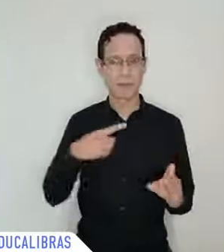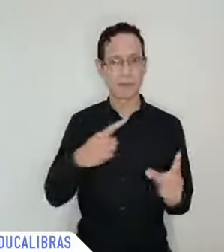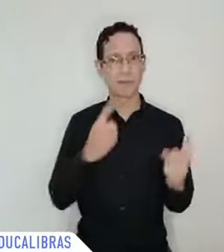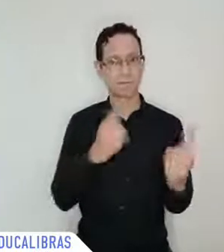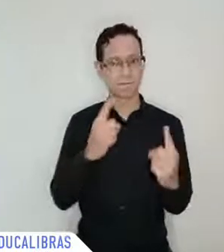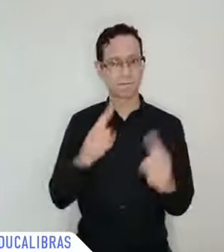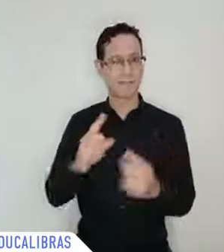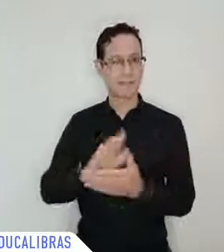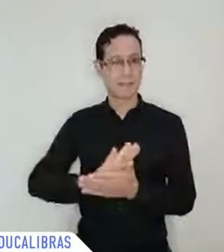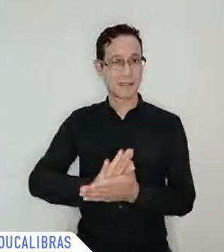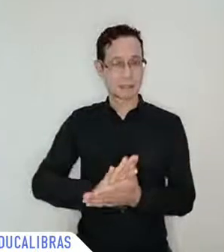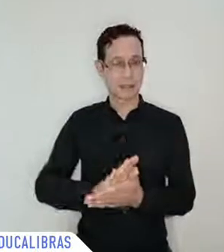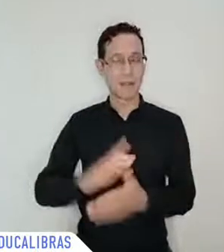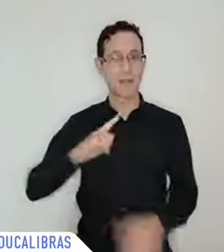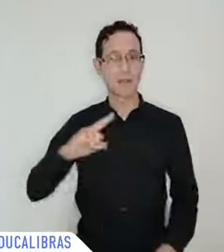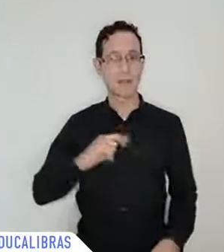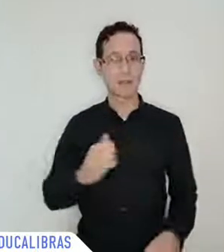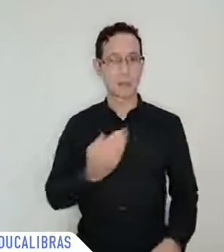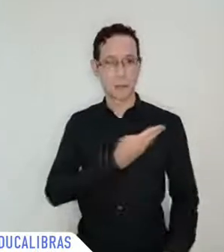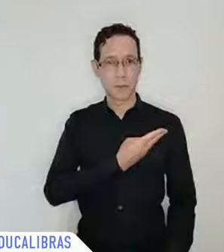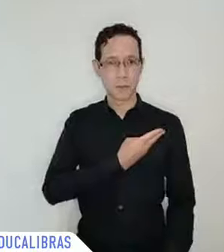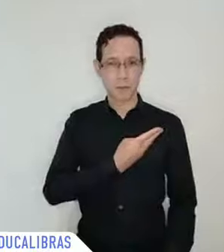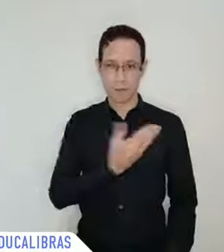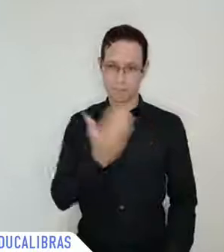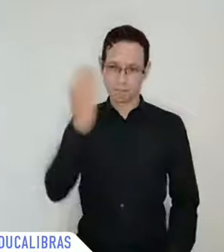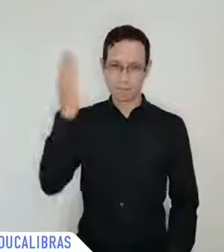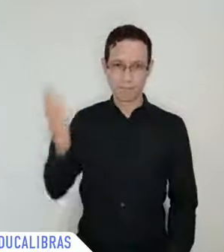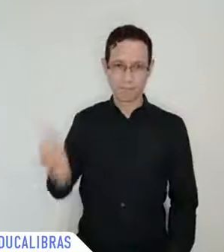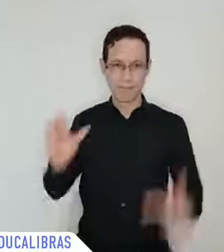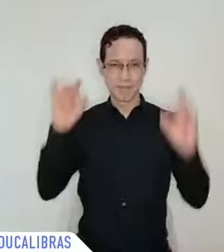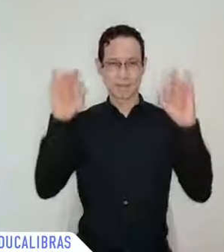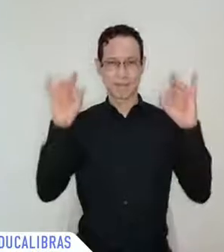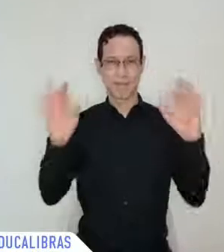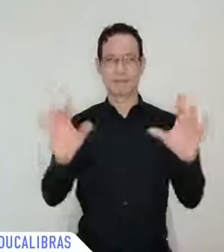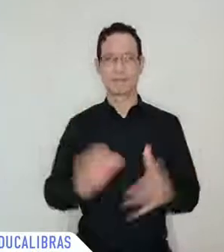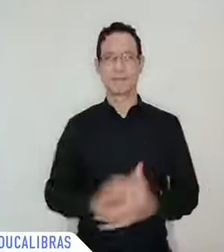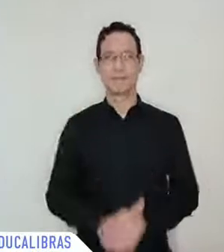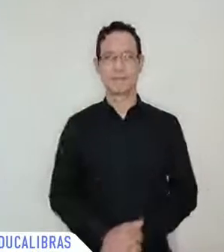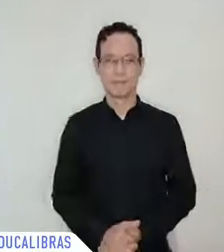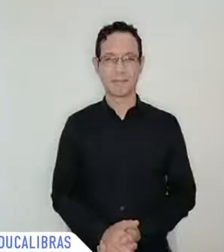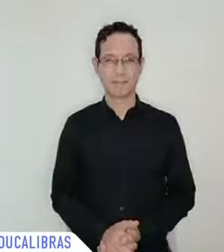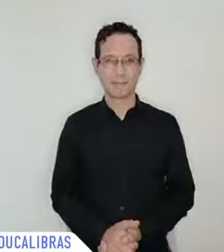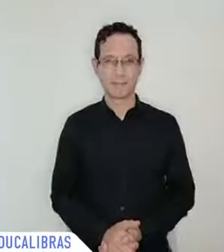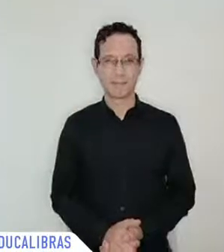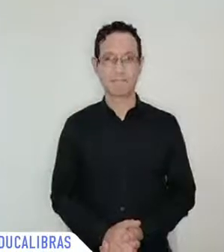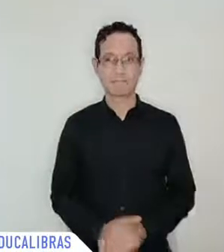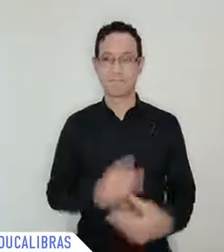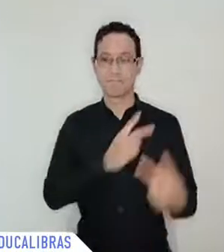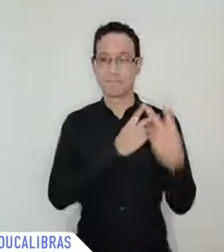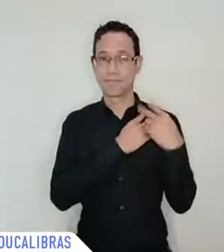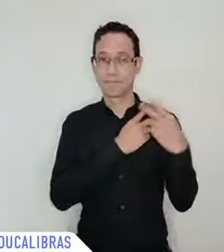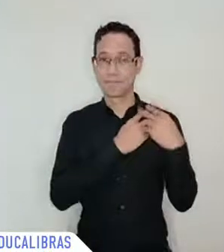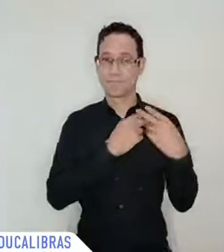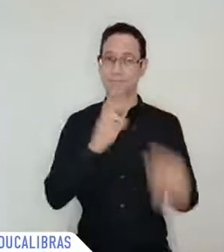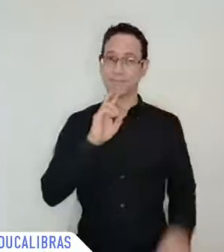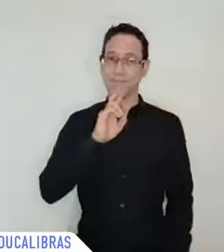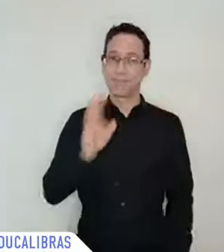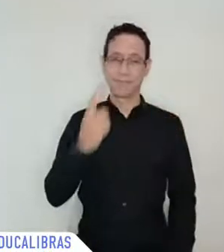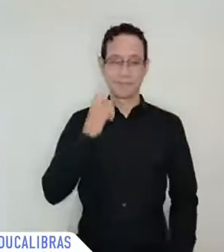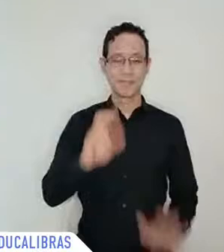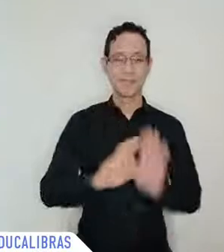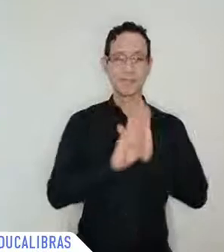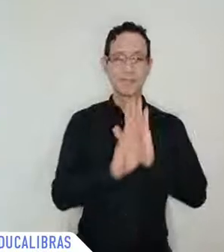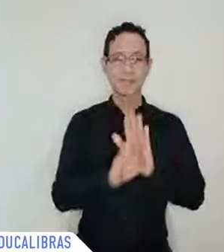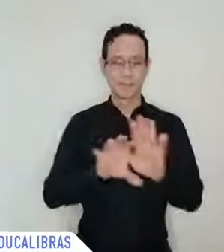date, and at the same time, something that concerns such a threat with so important panelists. It's a